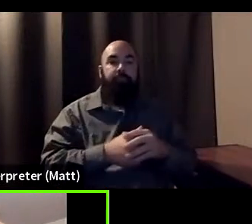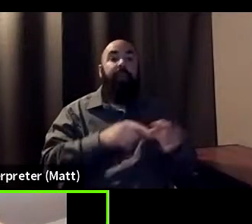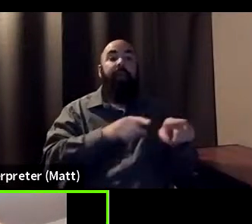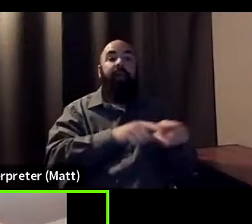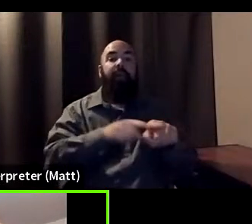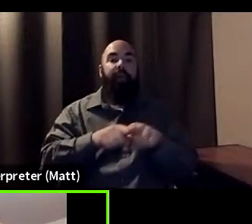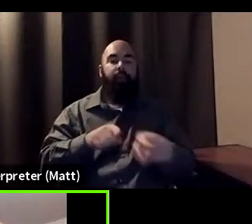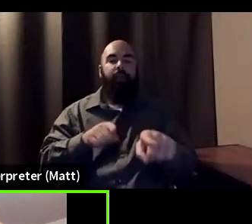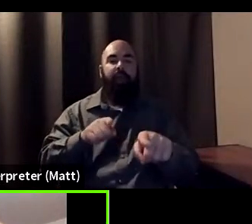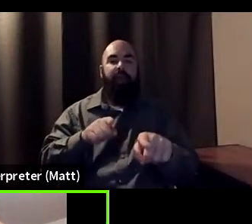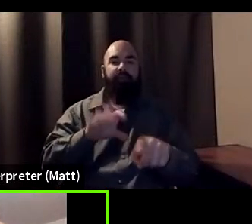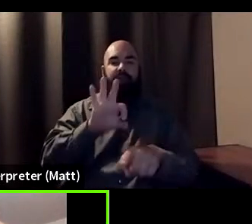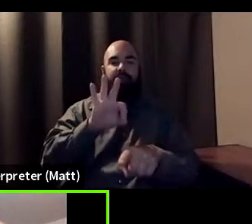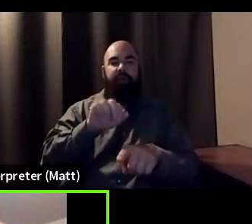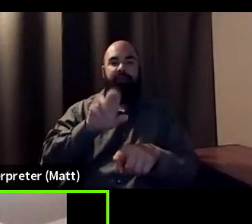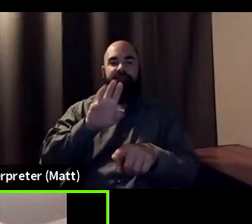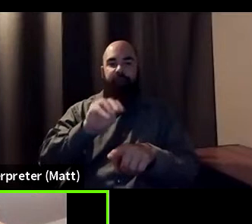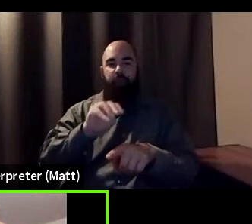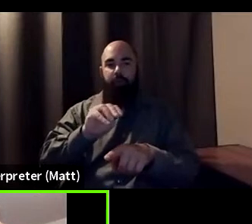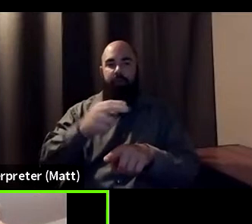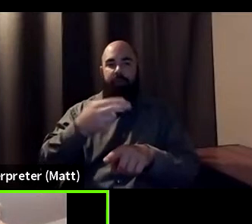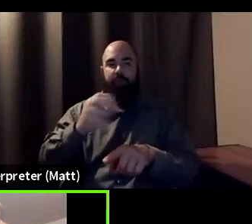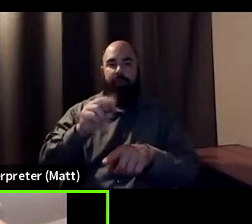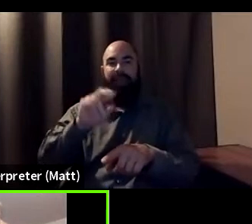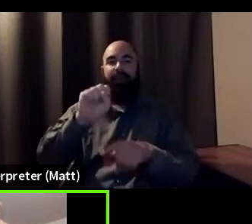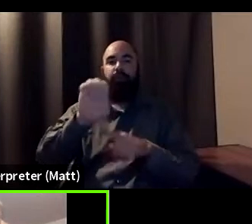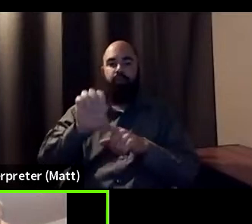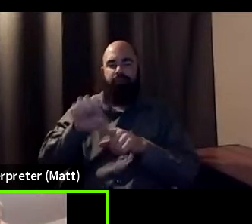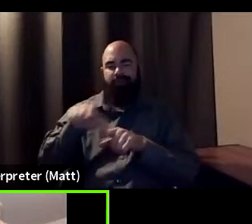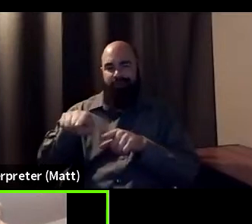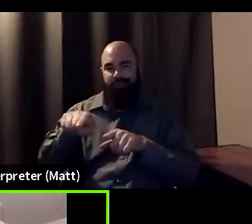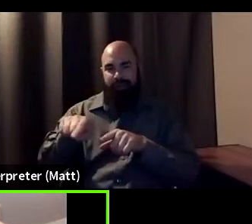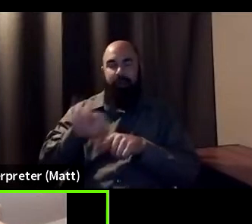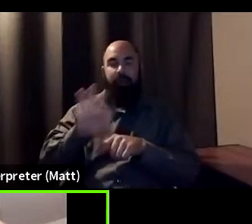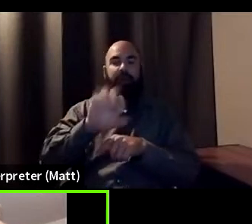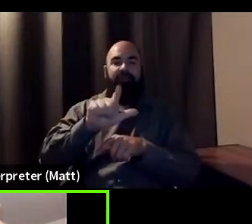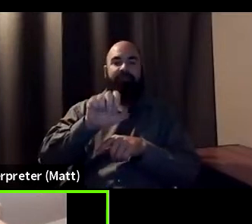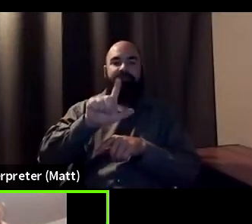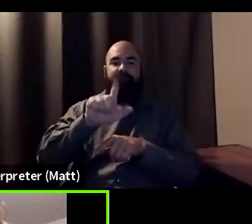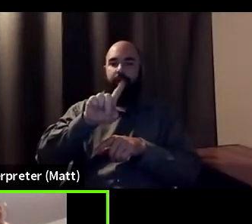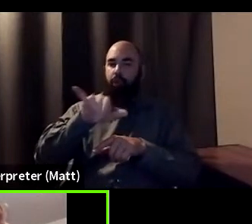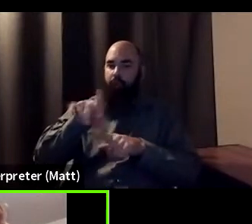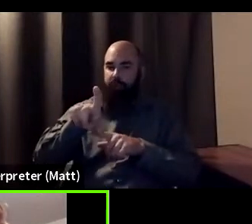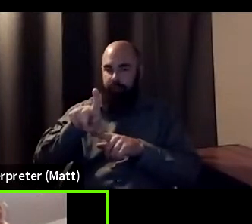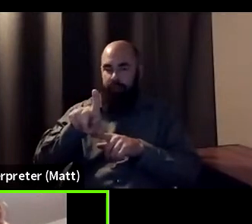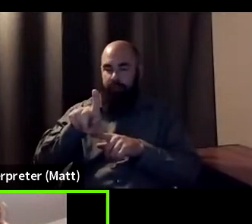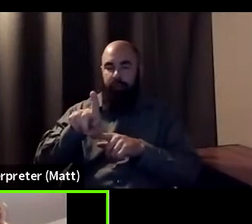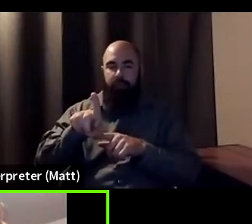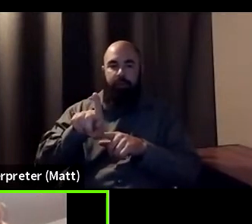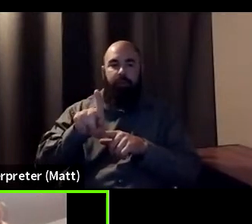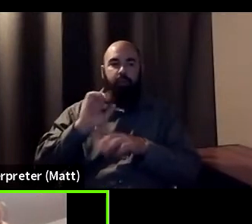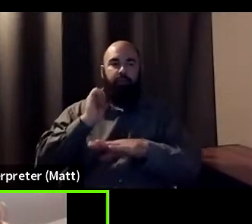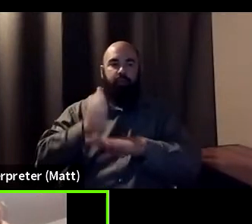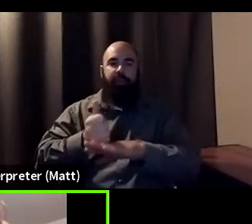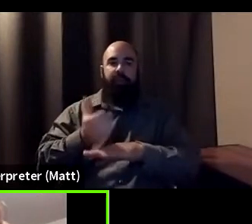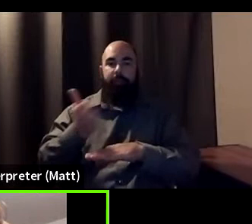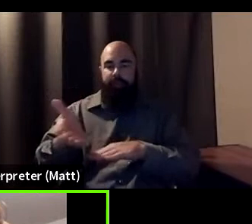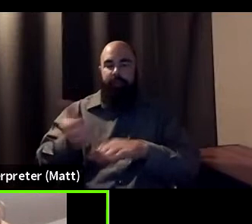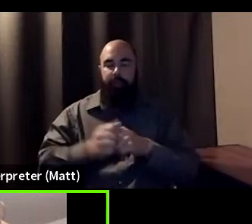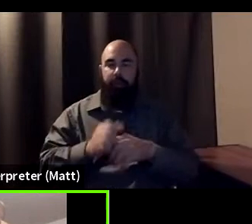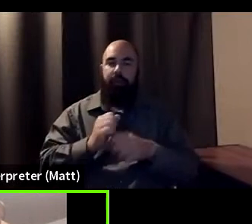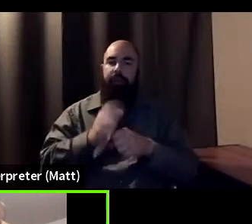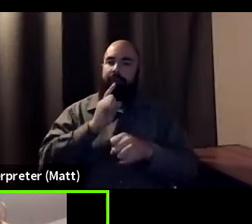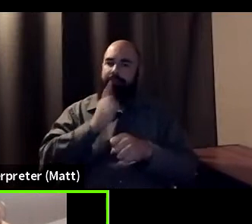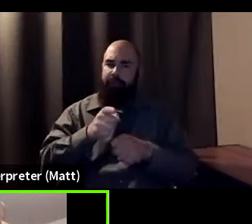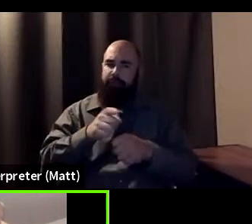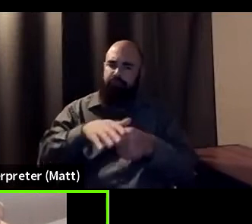Floyd. So we've tried to point to our local pharmacies to really reach out and help their community and getting them access to the vaccine